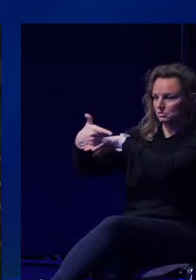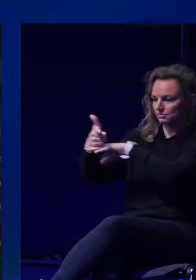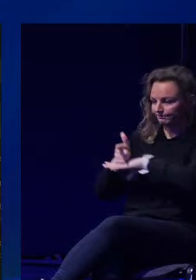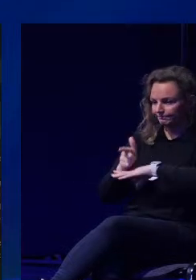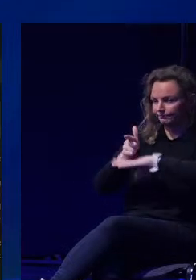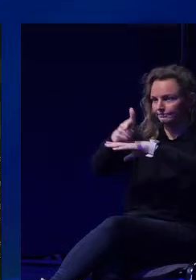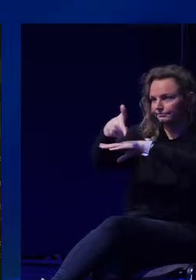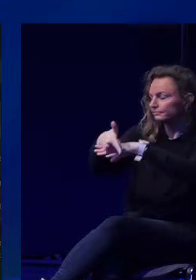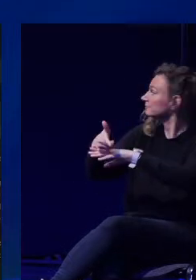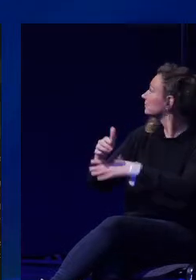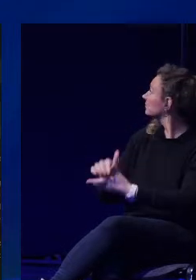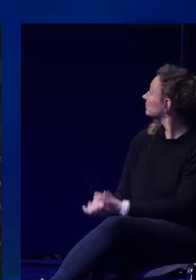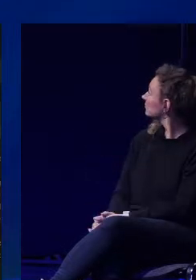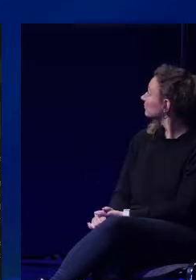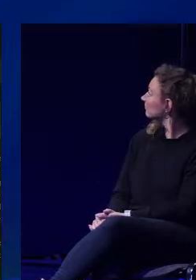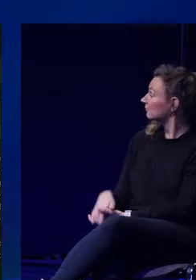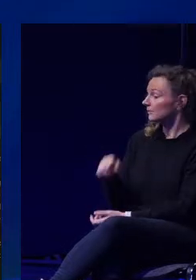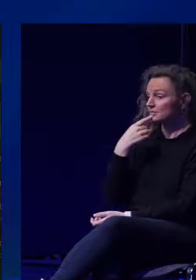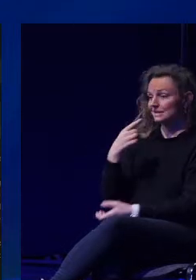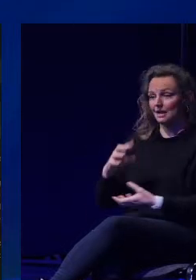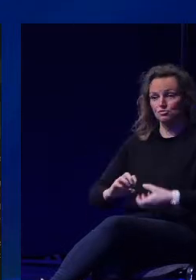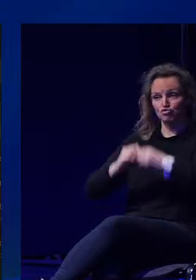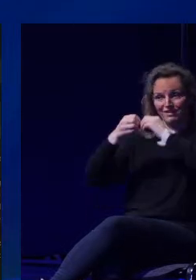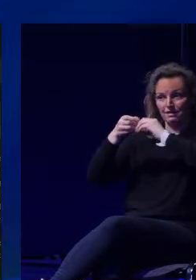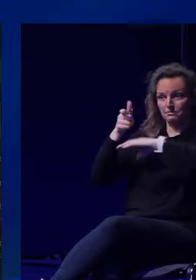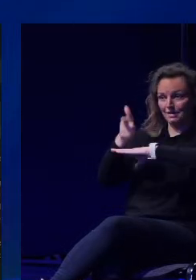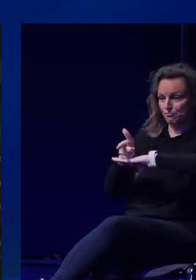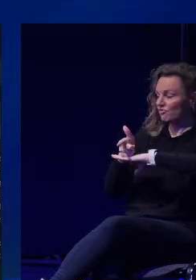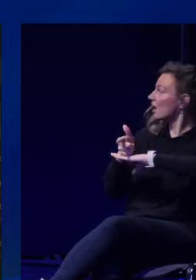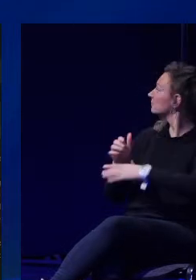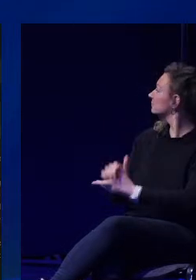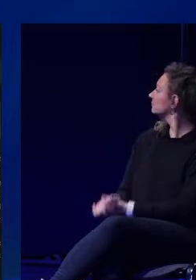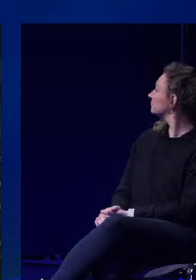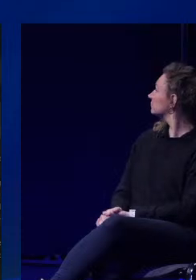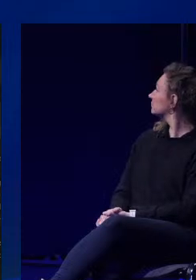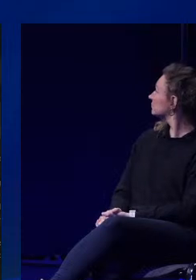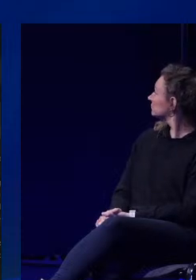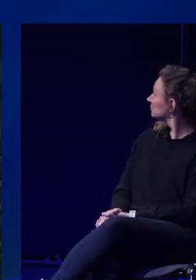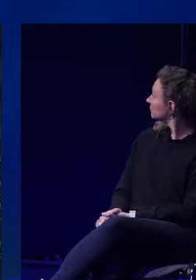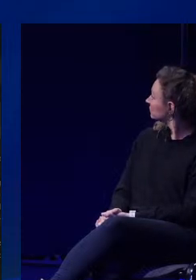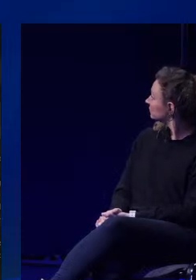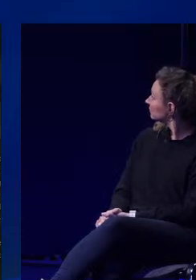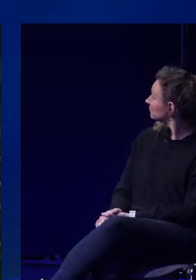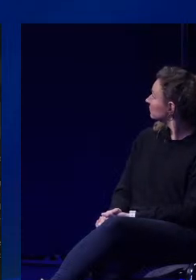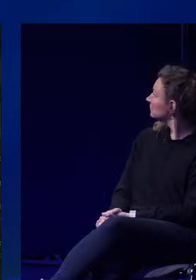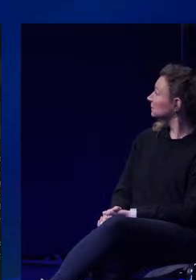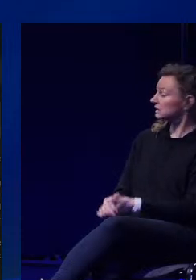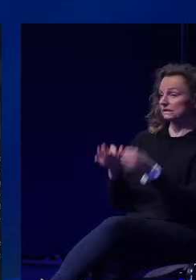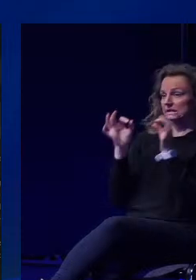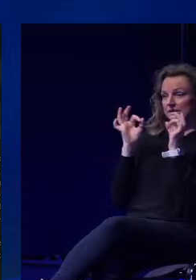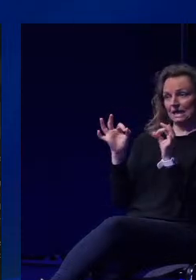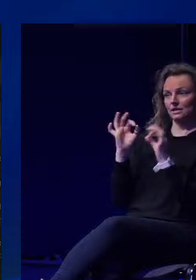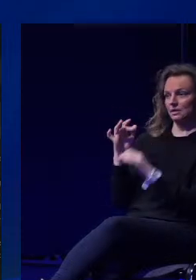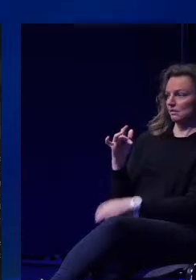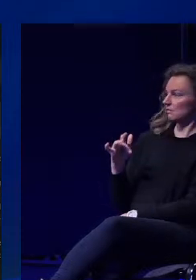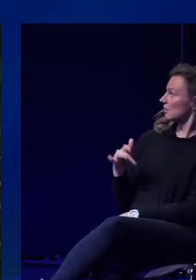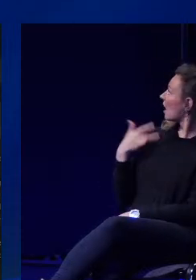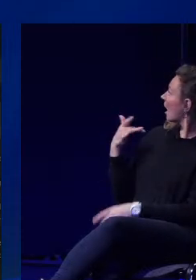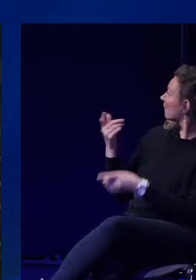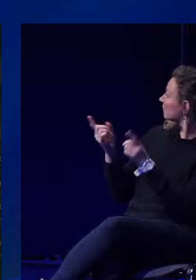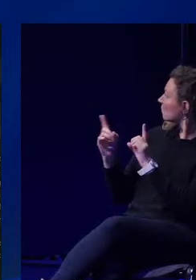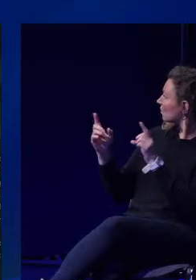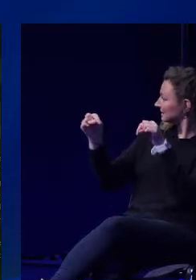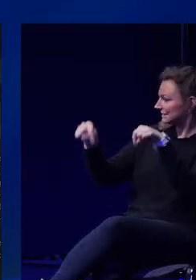7, and you go create camera, set film back, and this is exactly live what is here. I've done this on